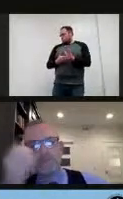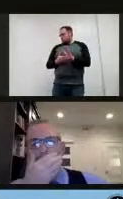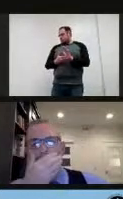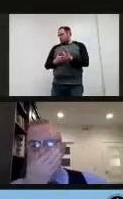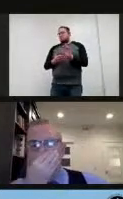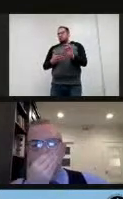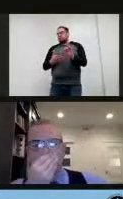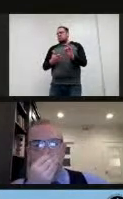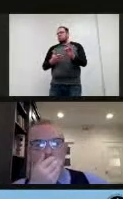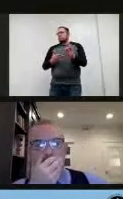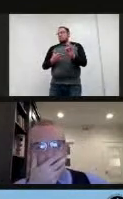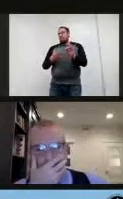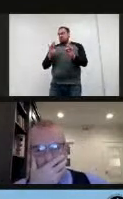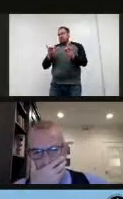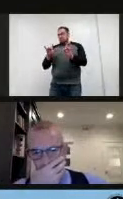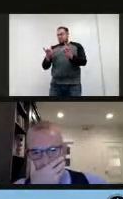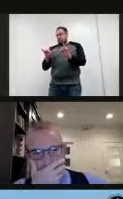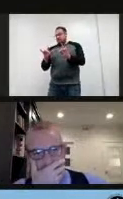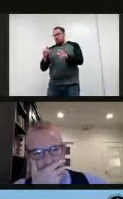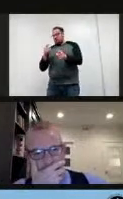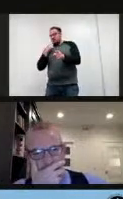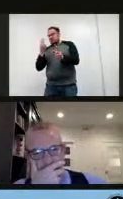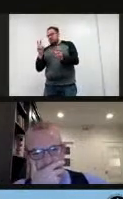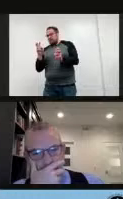after knowledgeably.